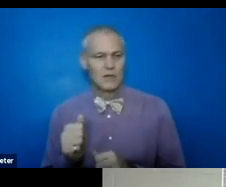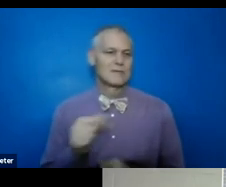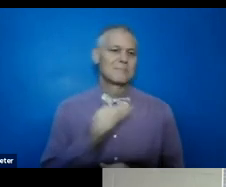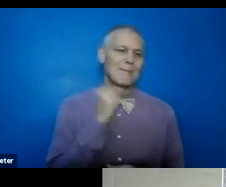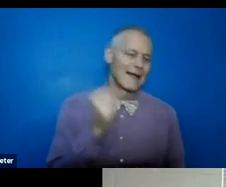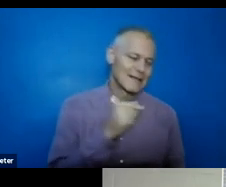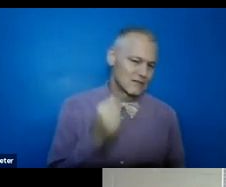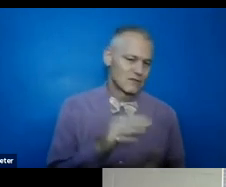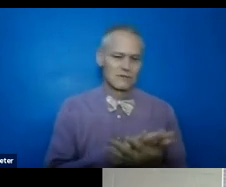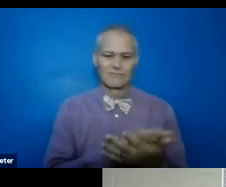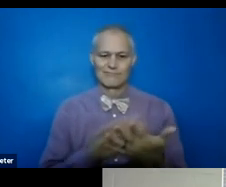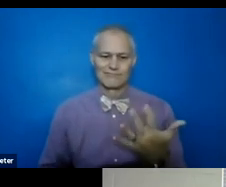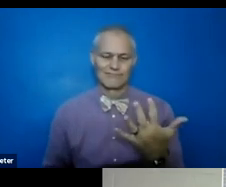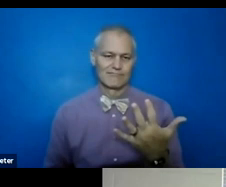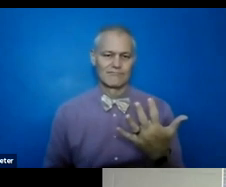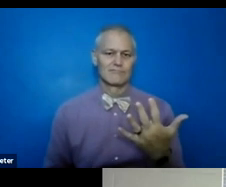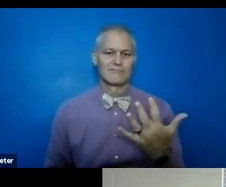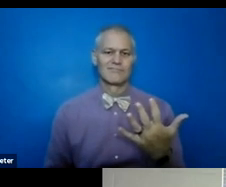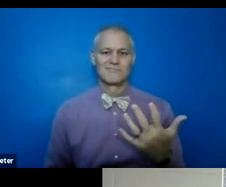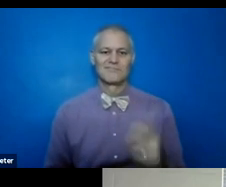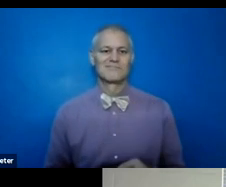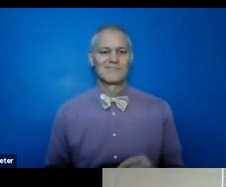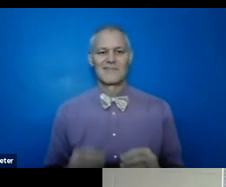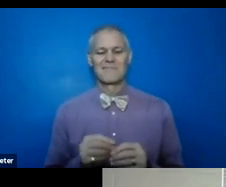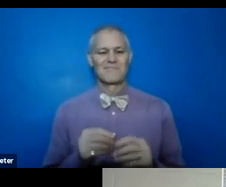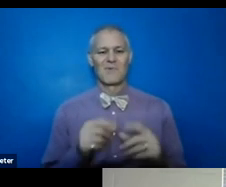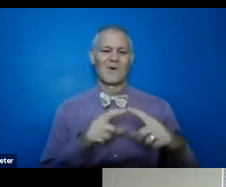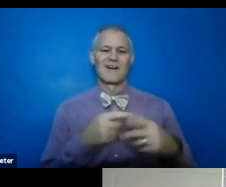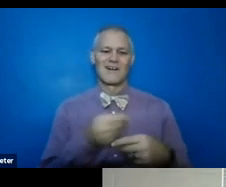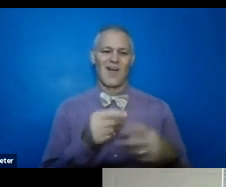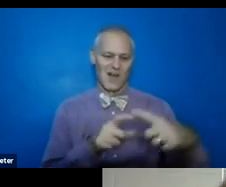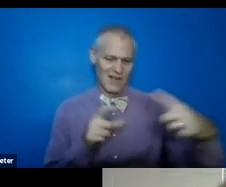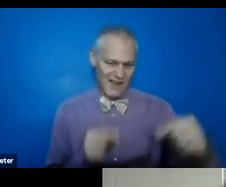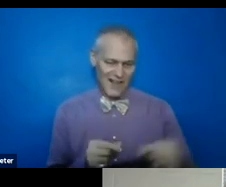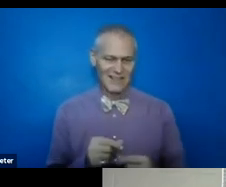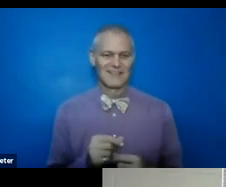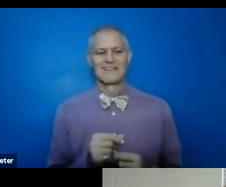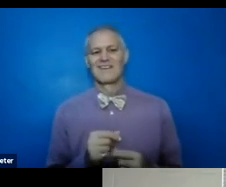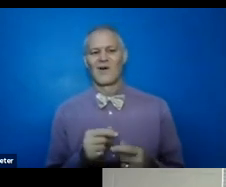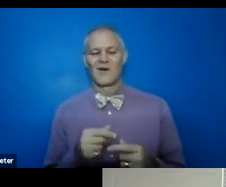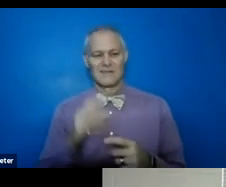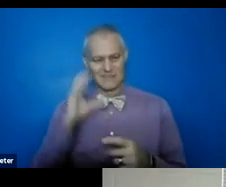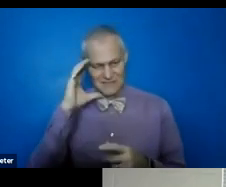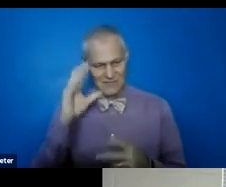know, more and more card decks and like contextually appropriate ways to be advising